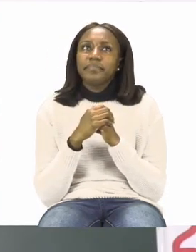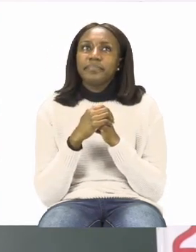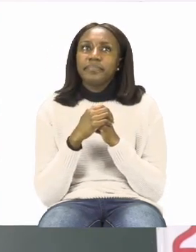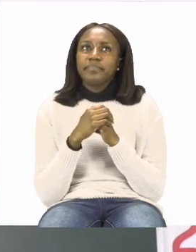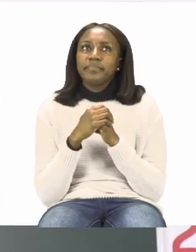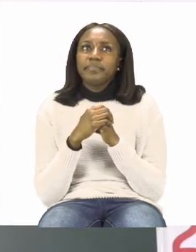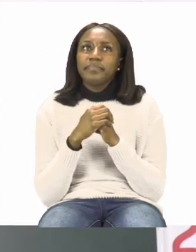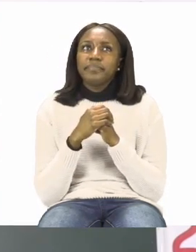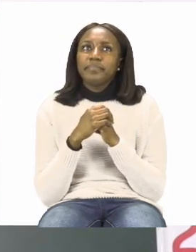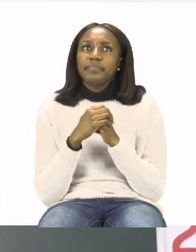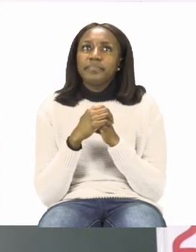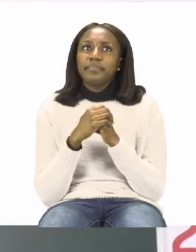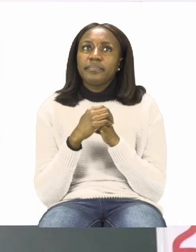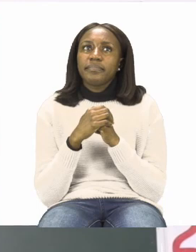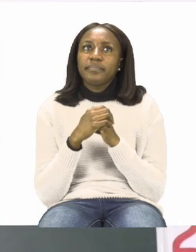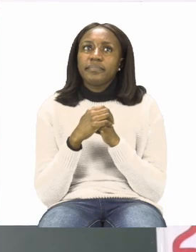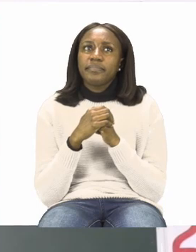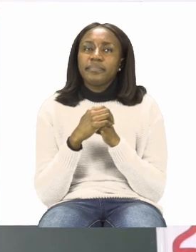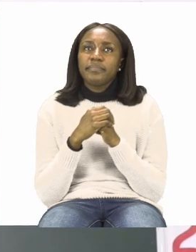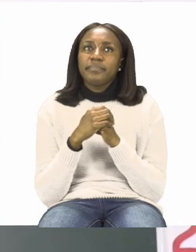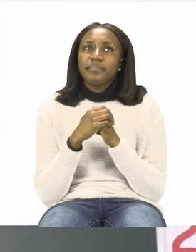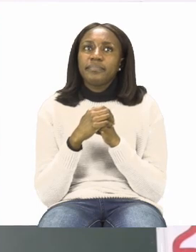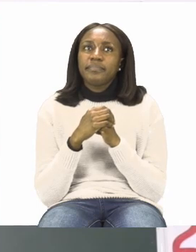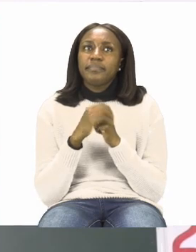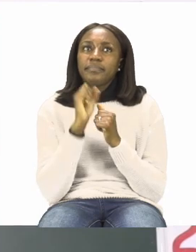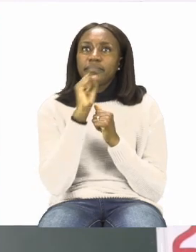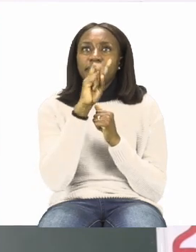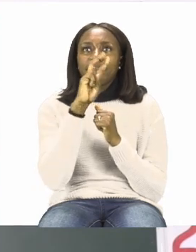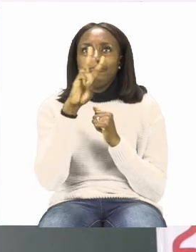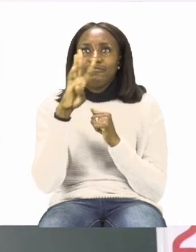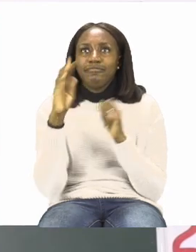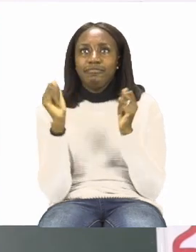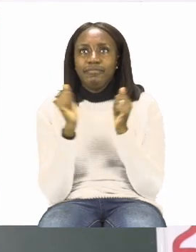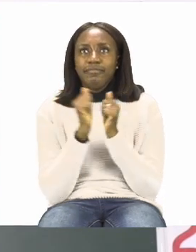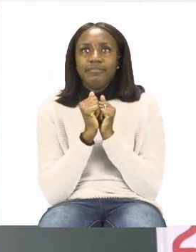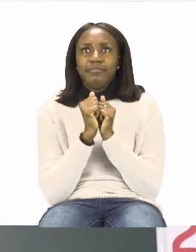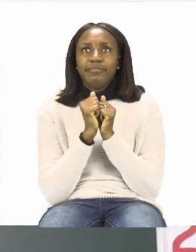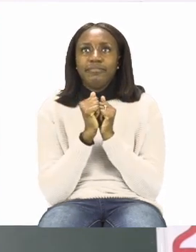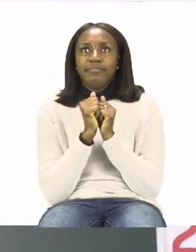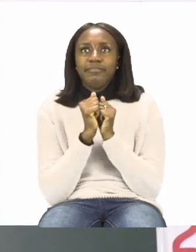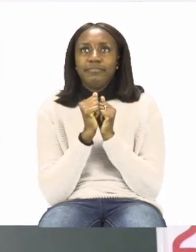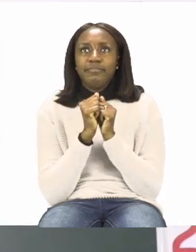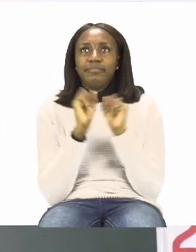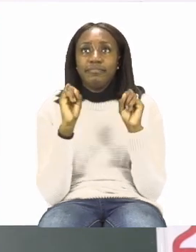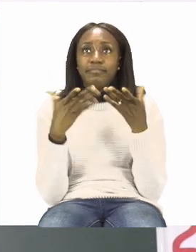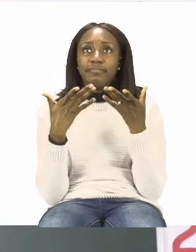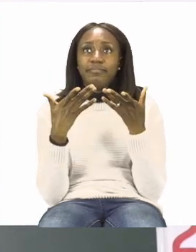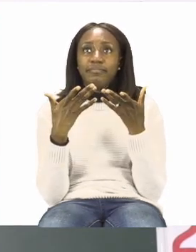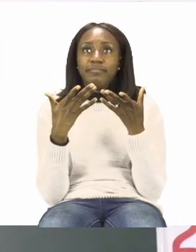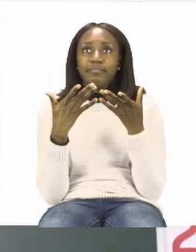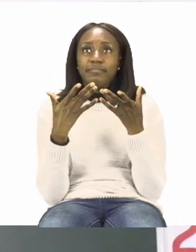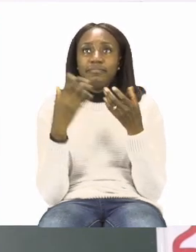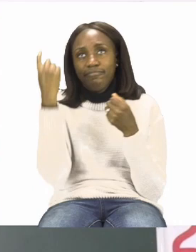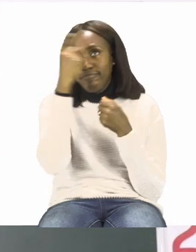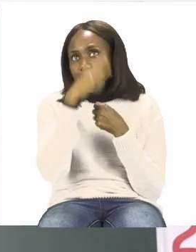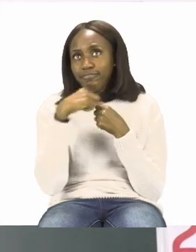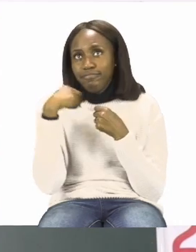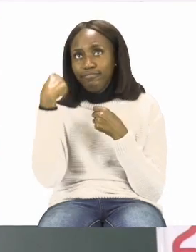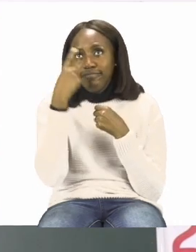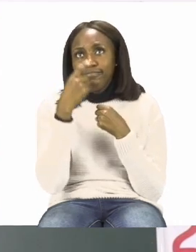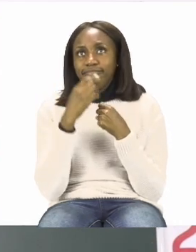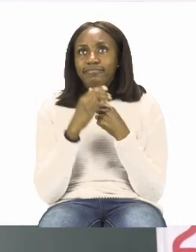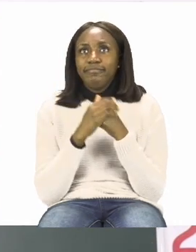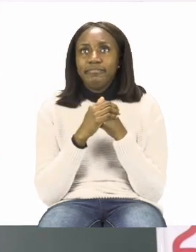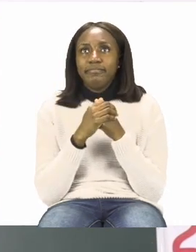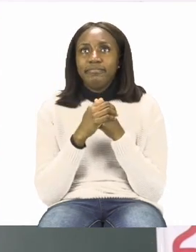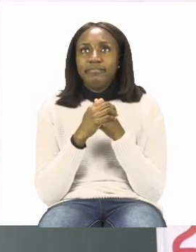want you to count with me. Let's count how many faces we have on the board.